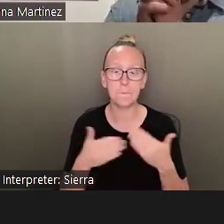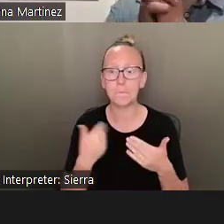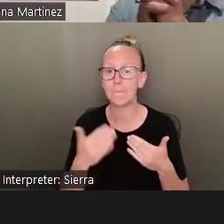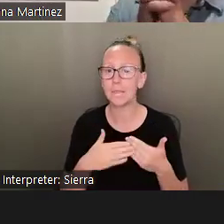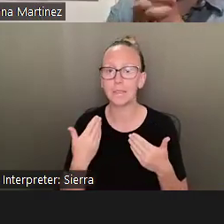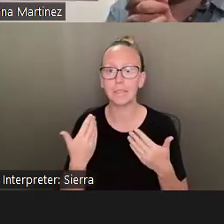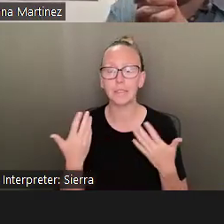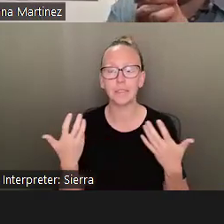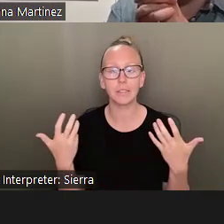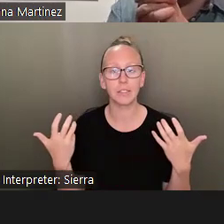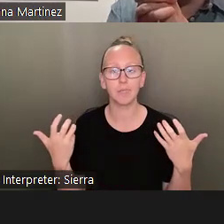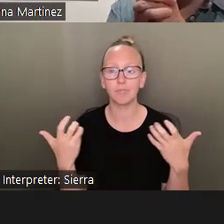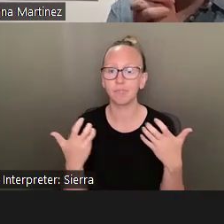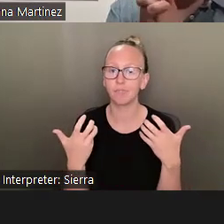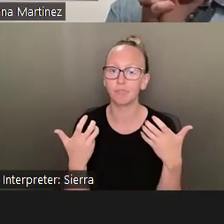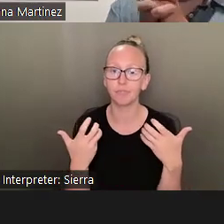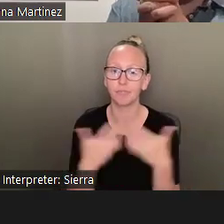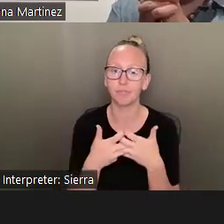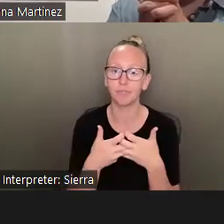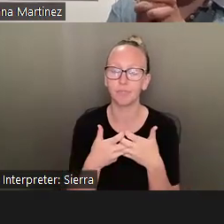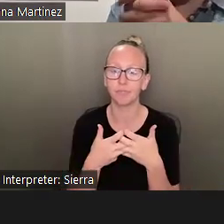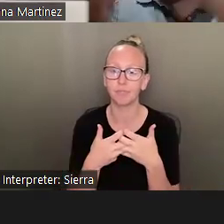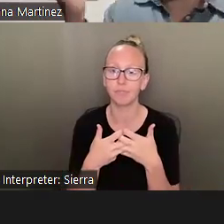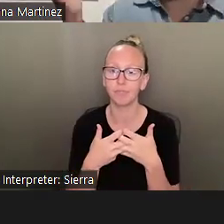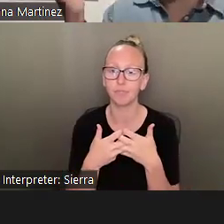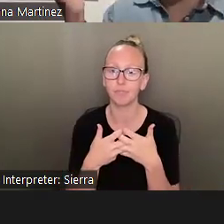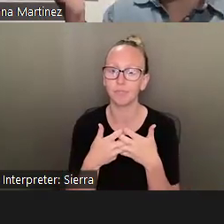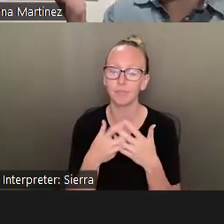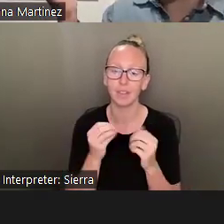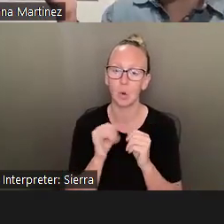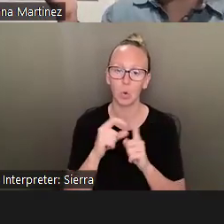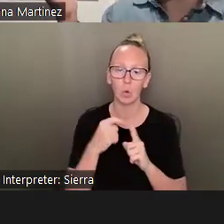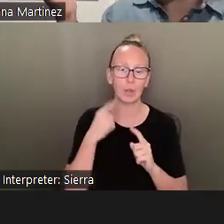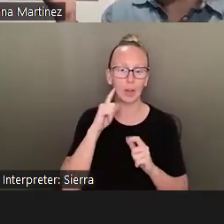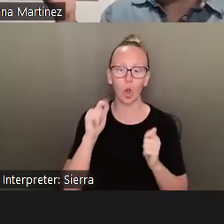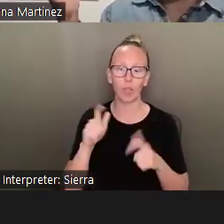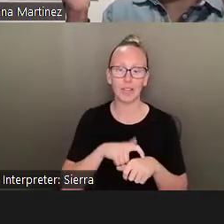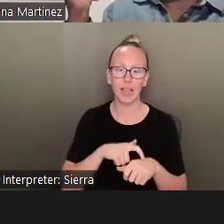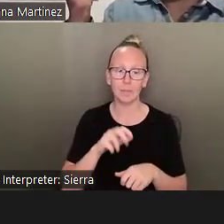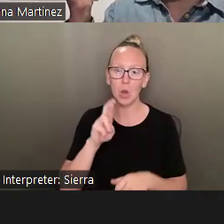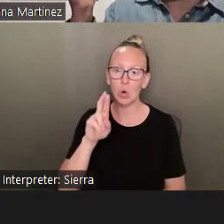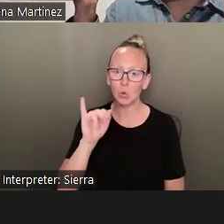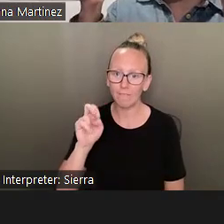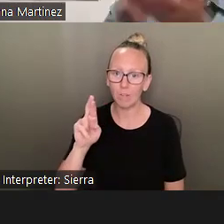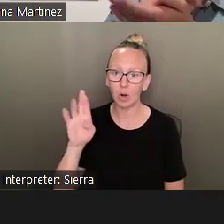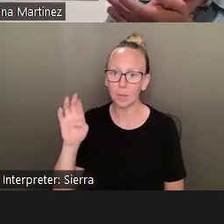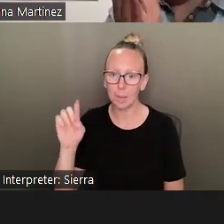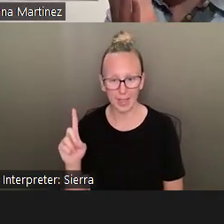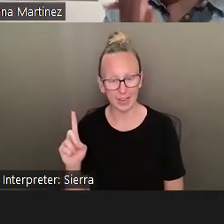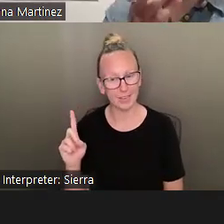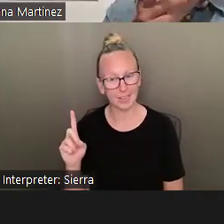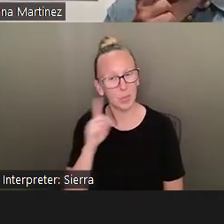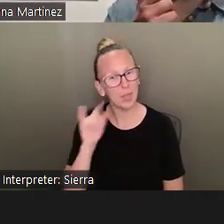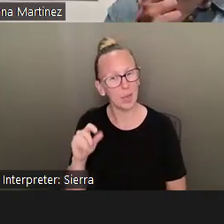and compactly and concisely joined in a word we hear all the time, riverbed. And what's interesting